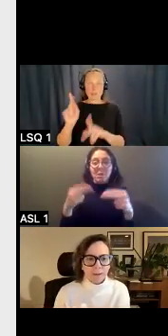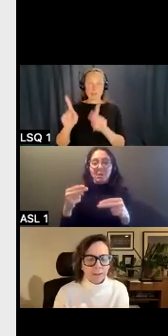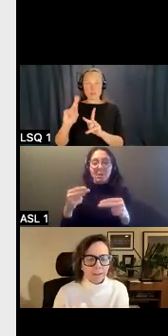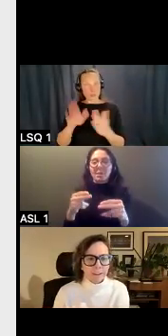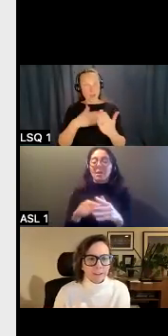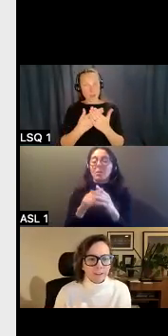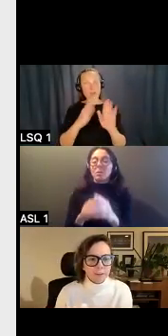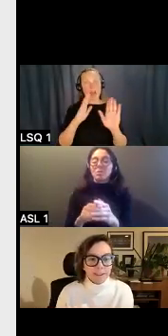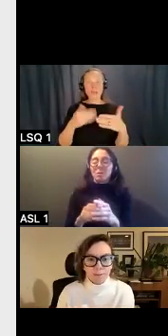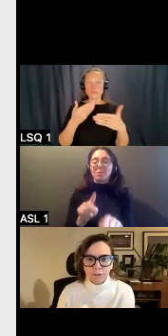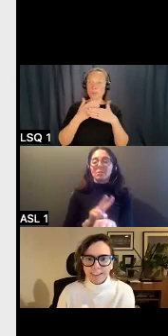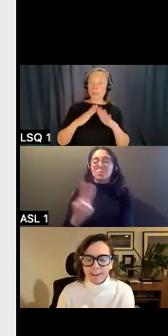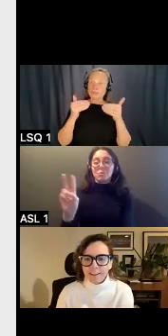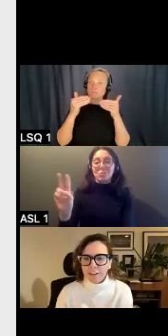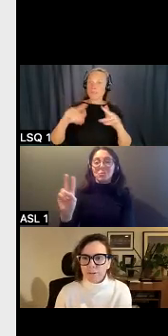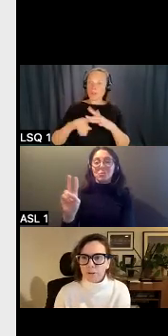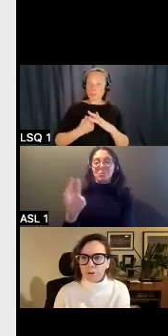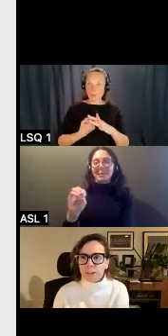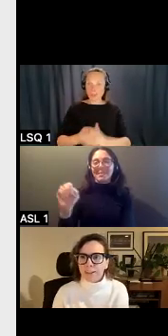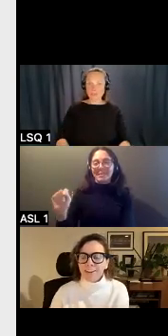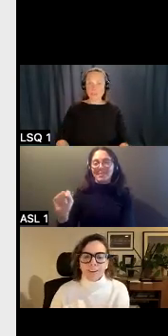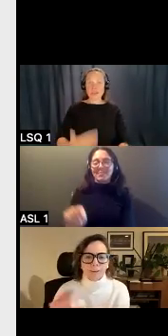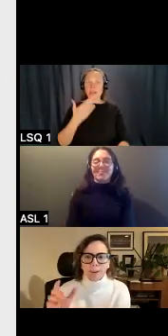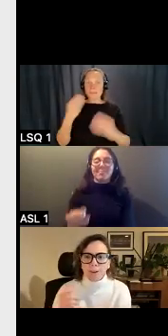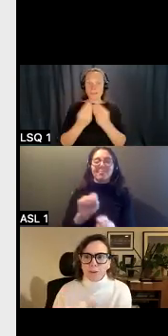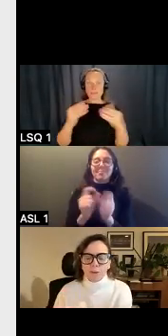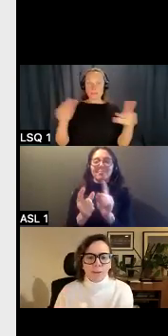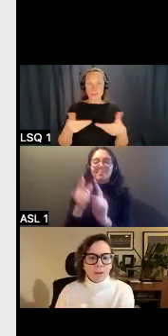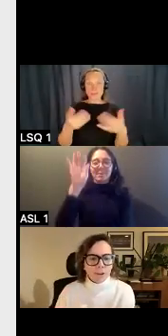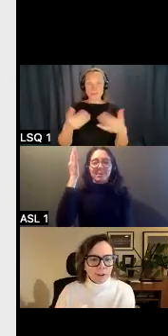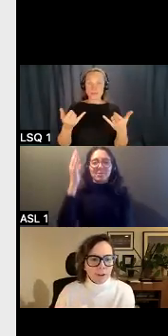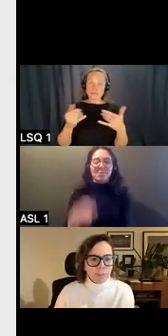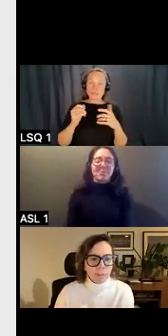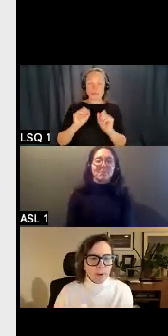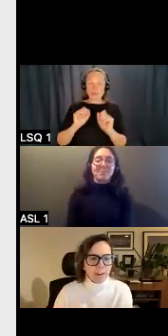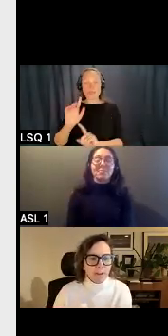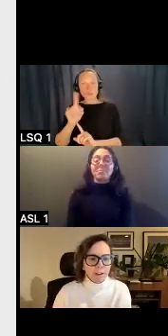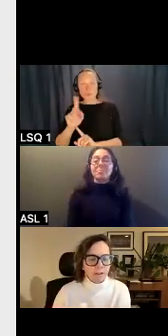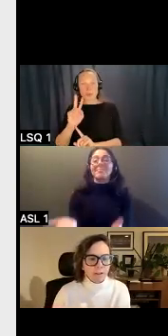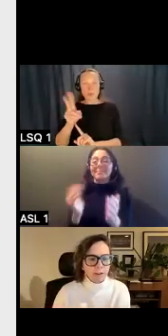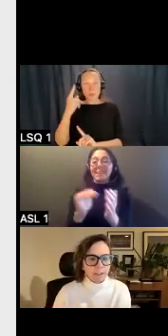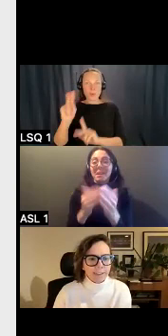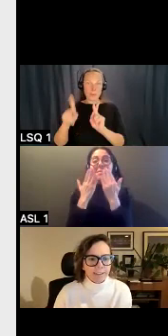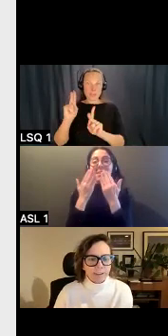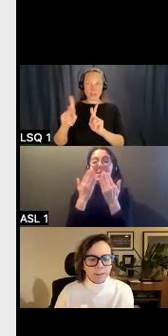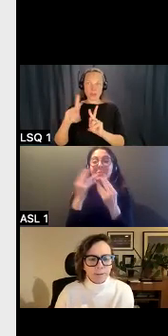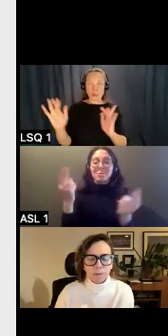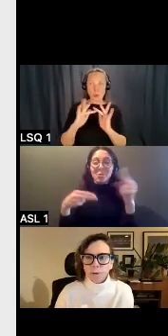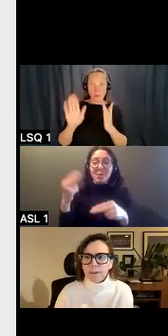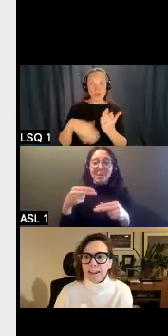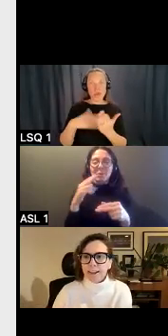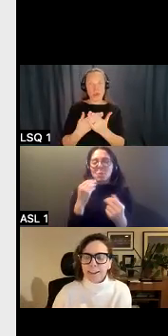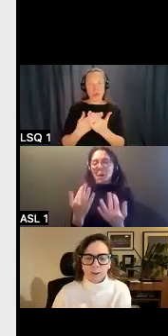of the hour. Donc, merci beaucoup d'être là avec nous aujourd'hui. On donne 1 ou 2 minutes pour les gens qui vont se connecter